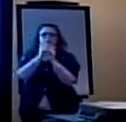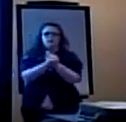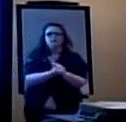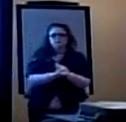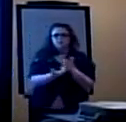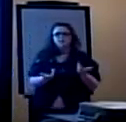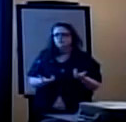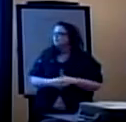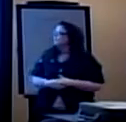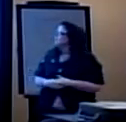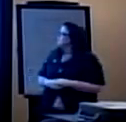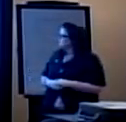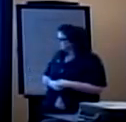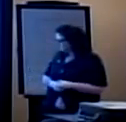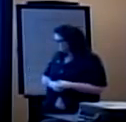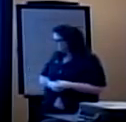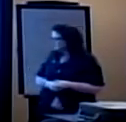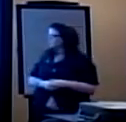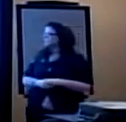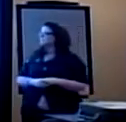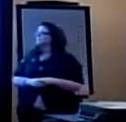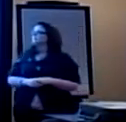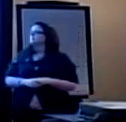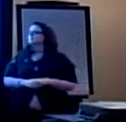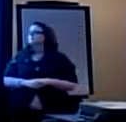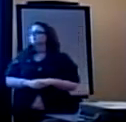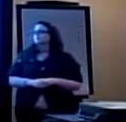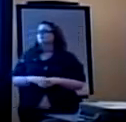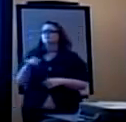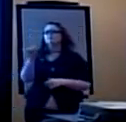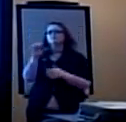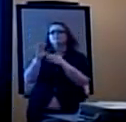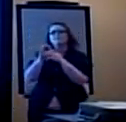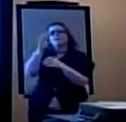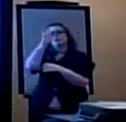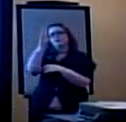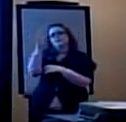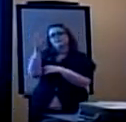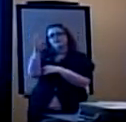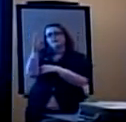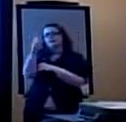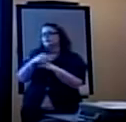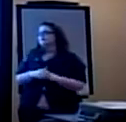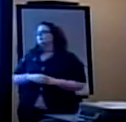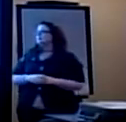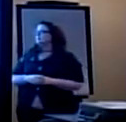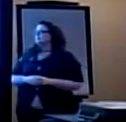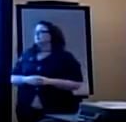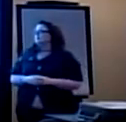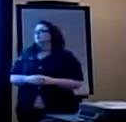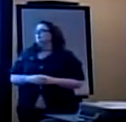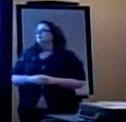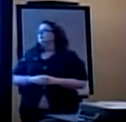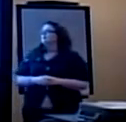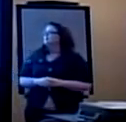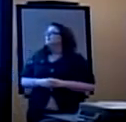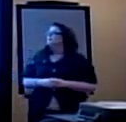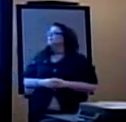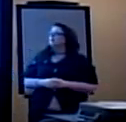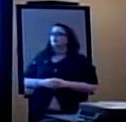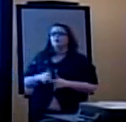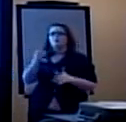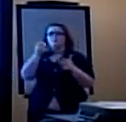So the other facet that I've talked about when saying about creativity and speaking of digital environments is also multiplayer online